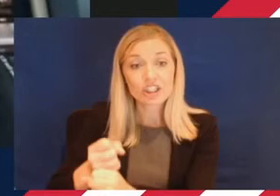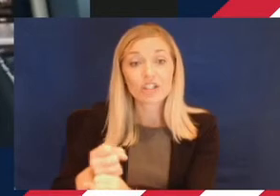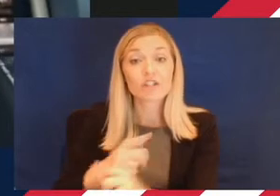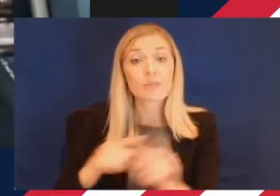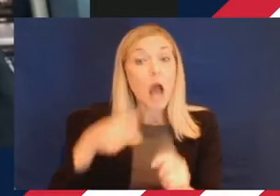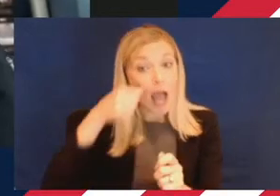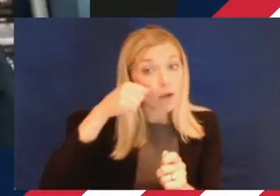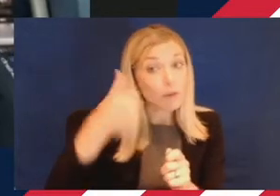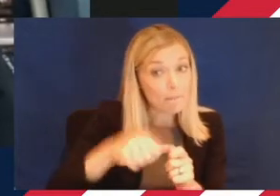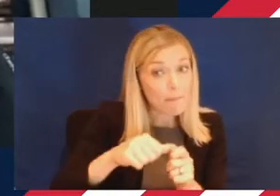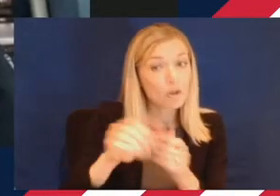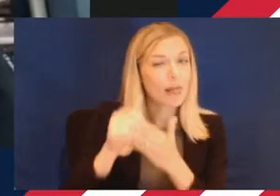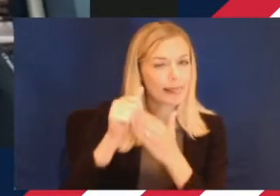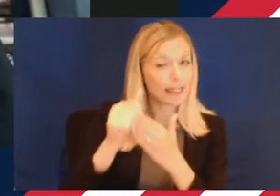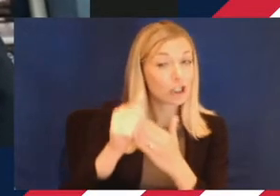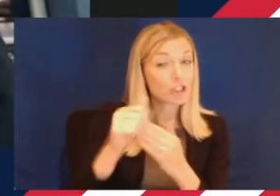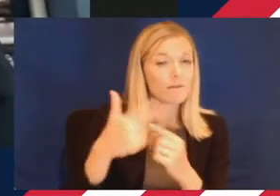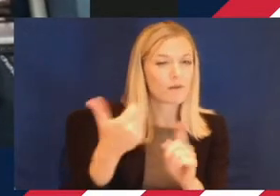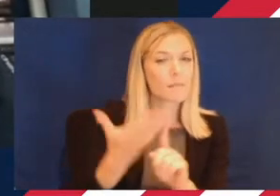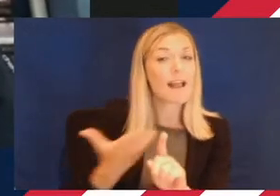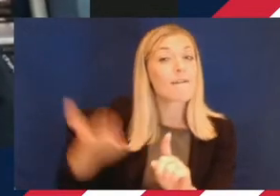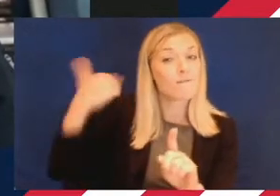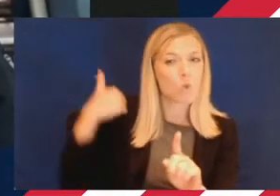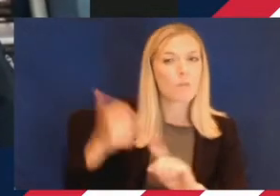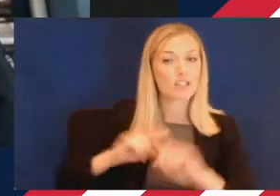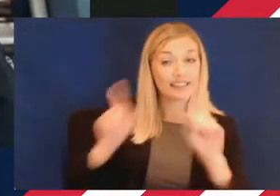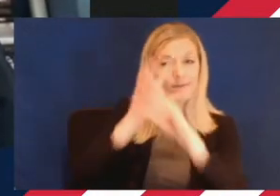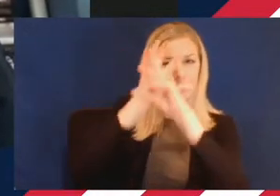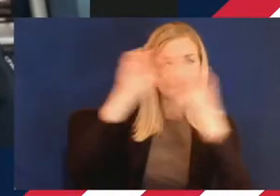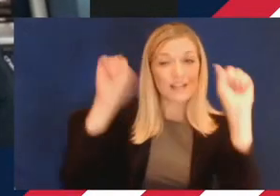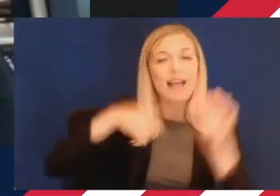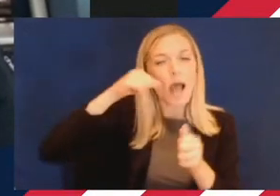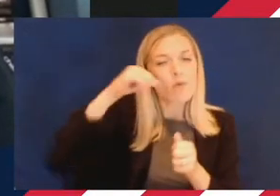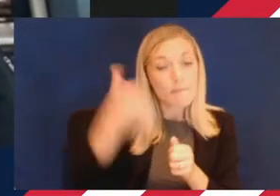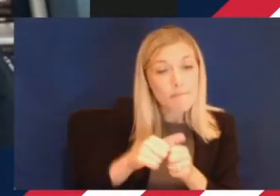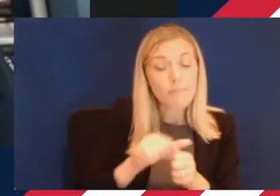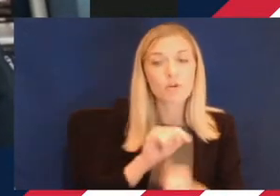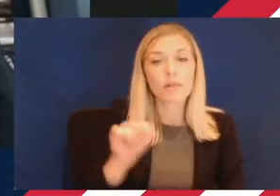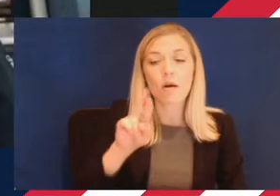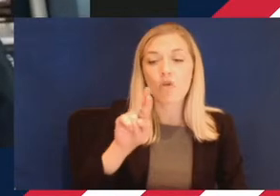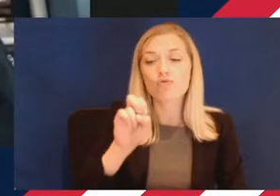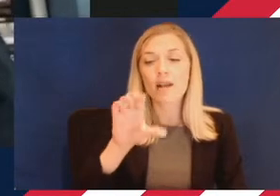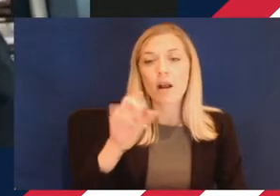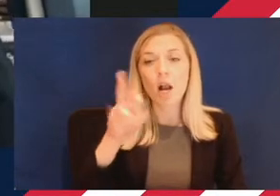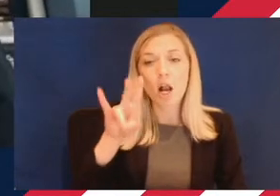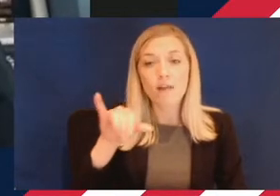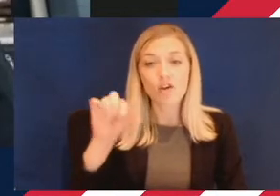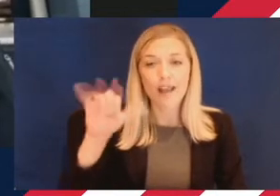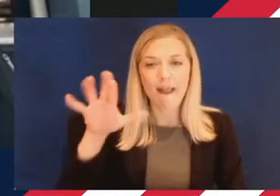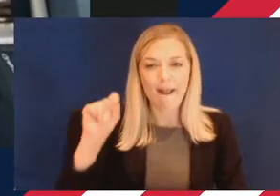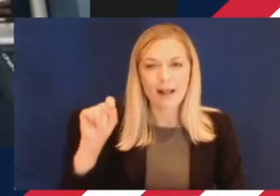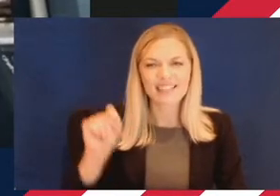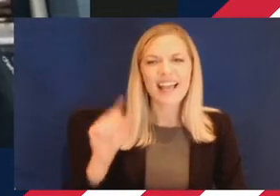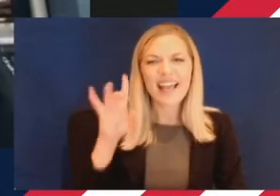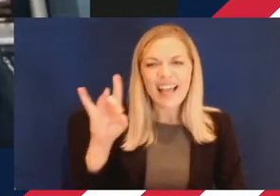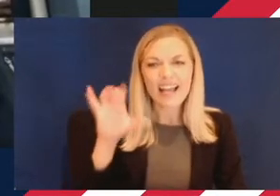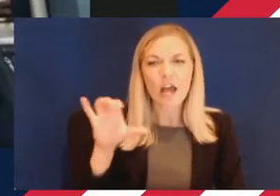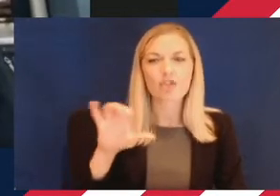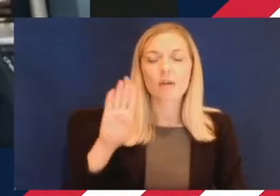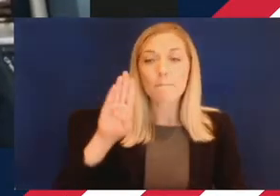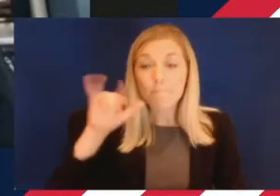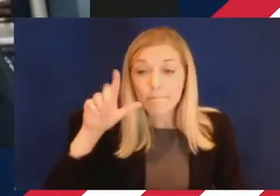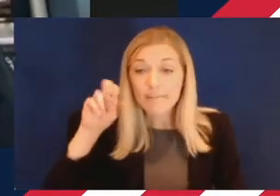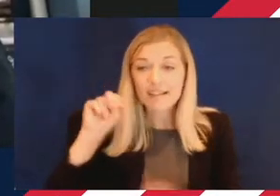administration. I remember the Recovery Act, $800 billion administered correctly, which followed